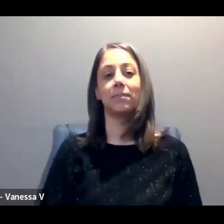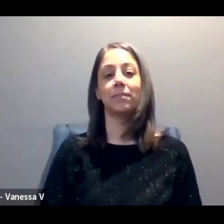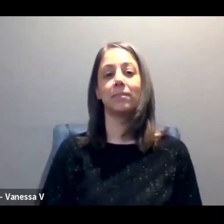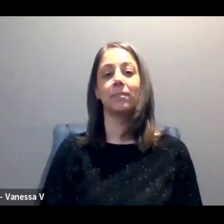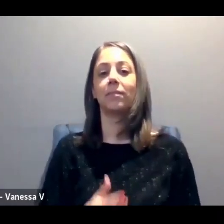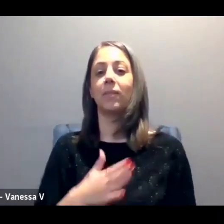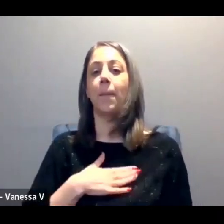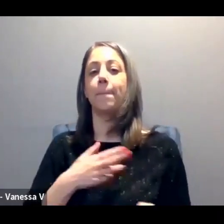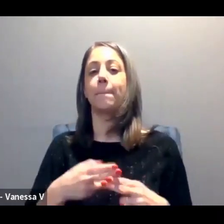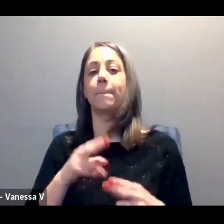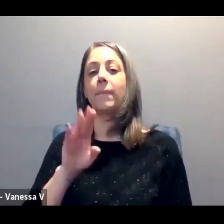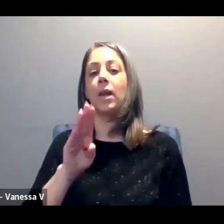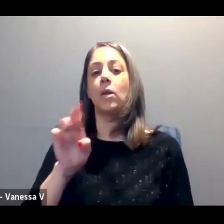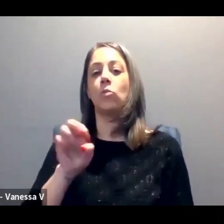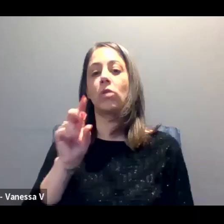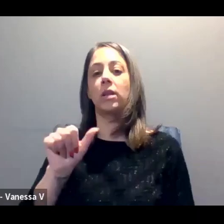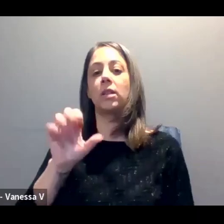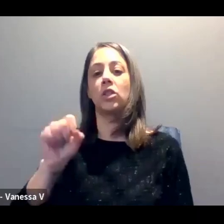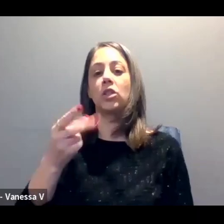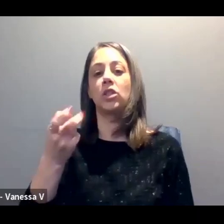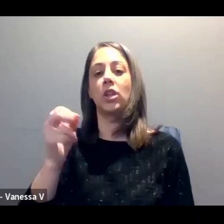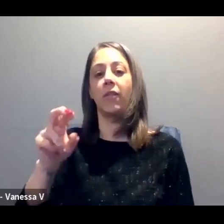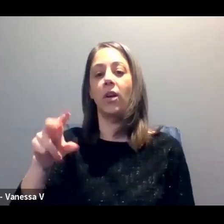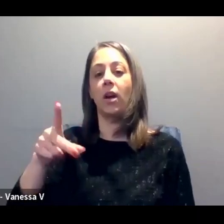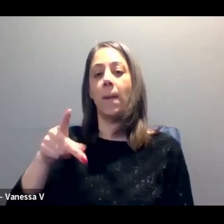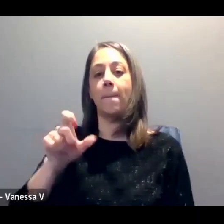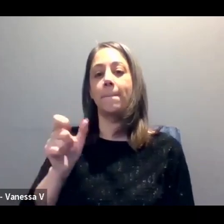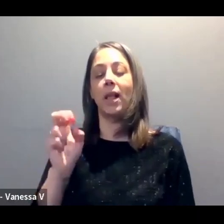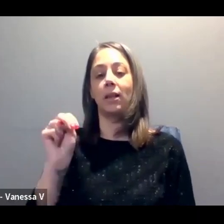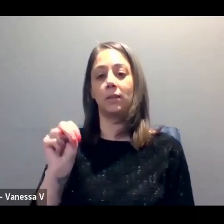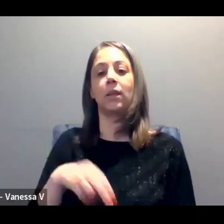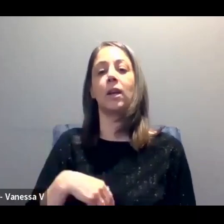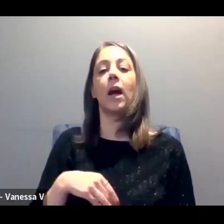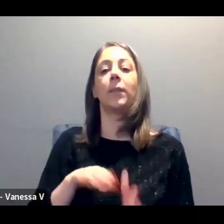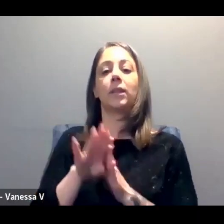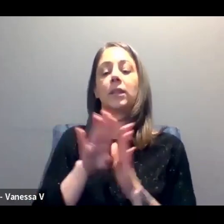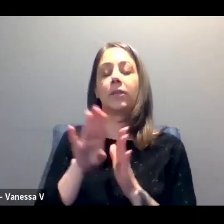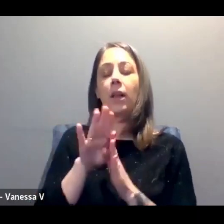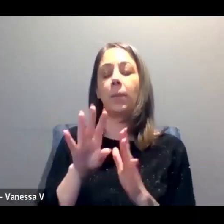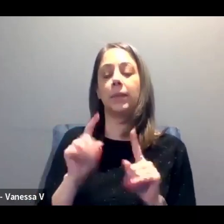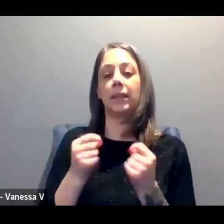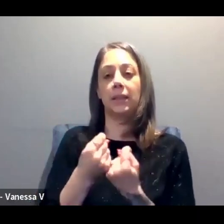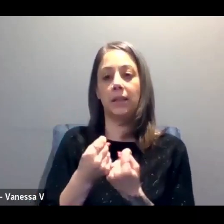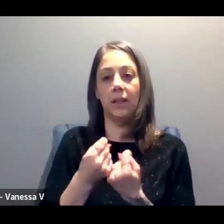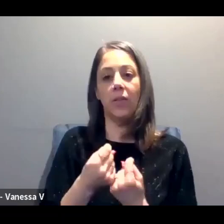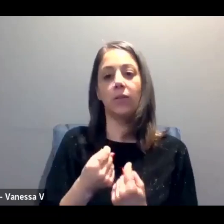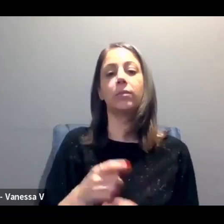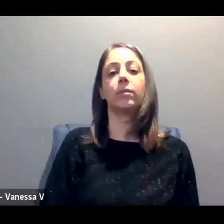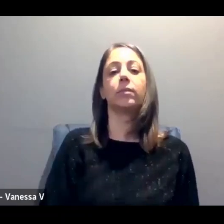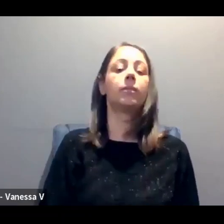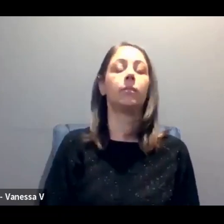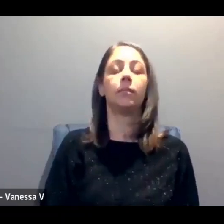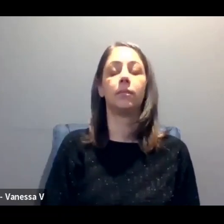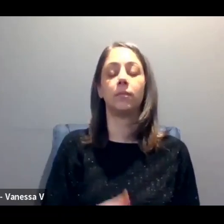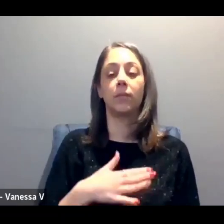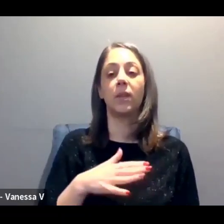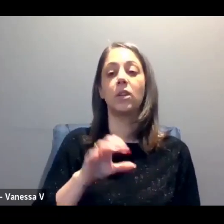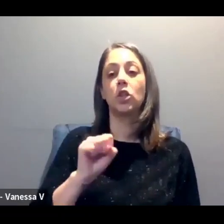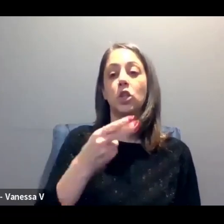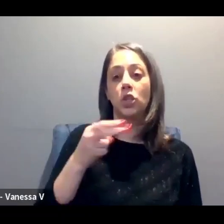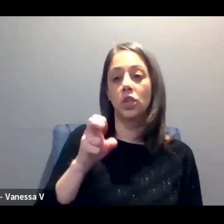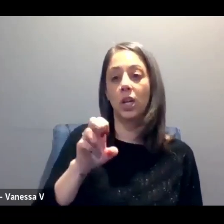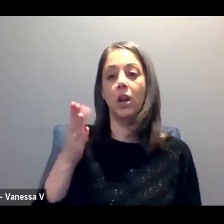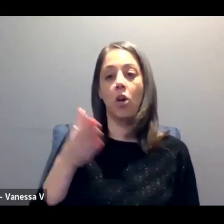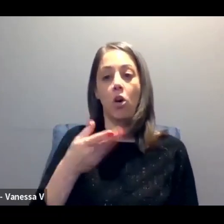And my name is Brenda Schaefer-Pellenin. I am part of our development team here at the Arrowhead Area Agency on Aging. I'm a she, her